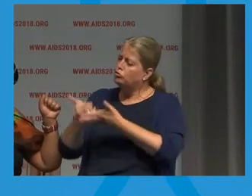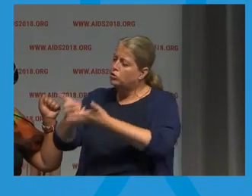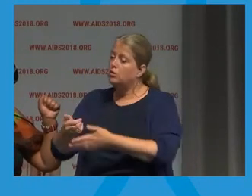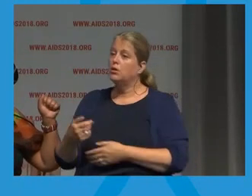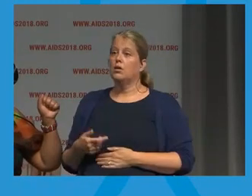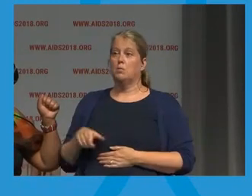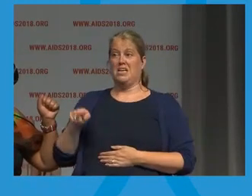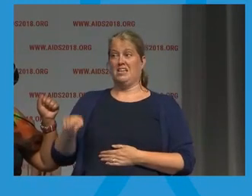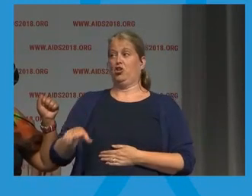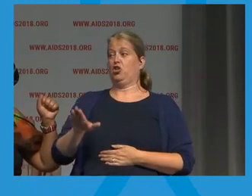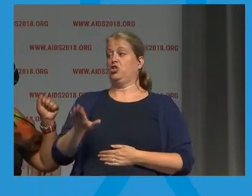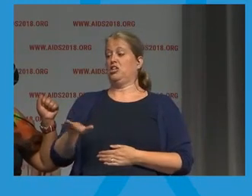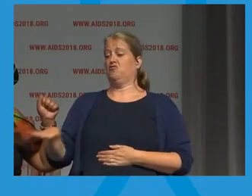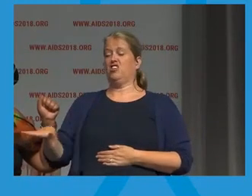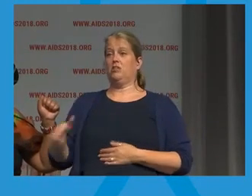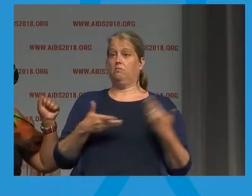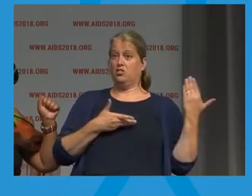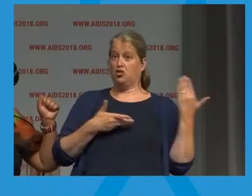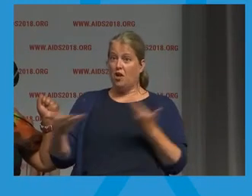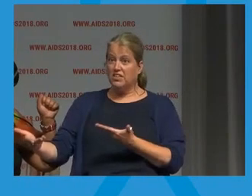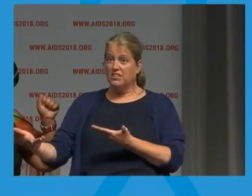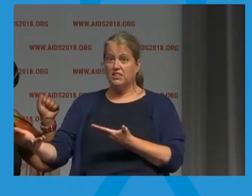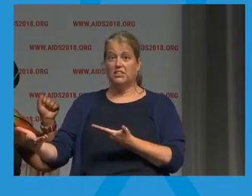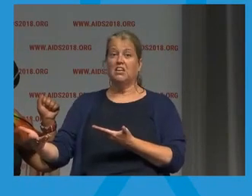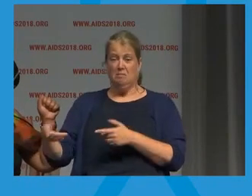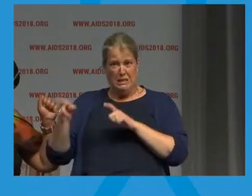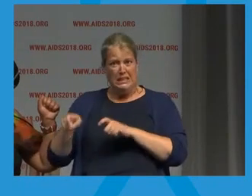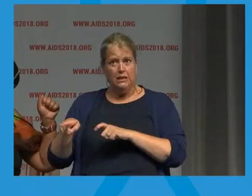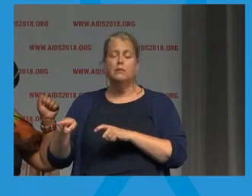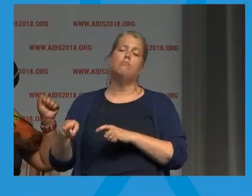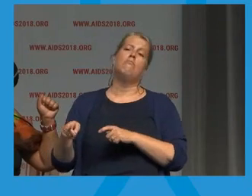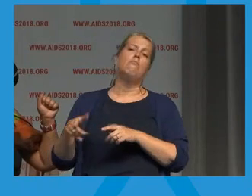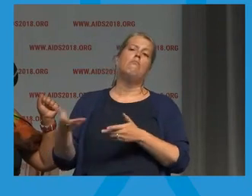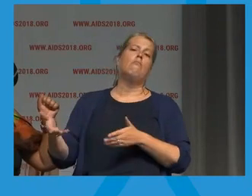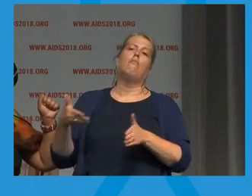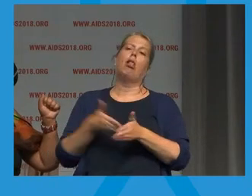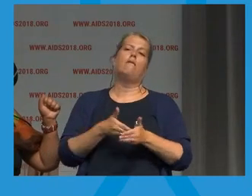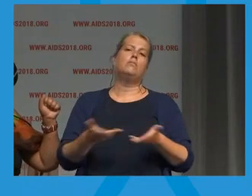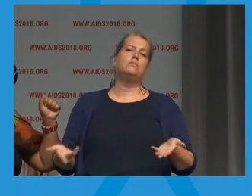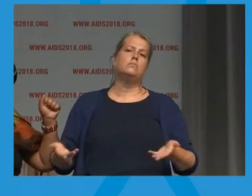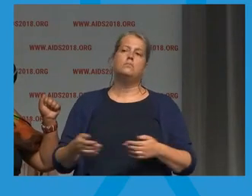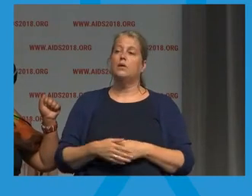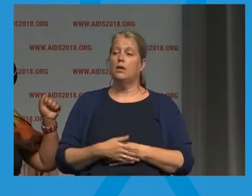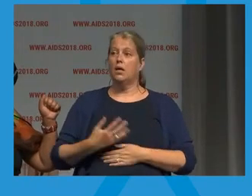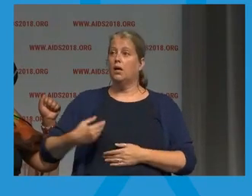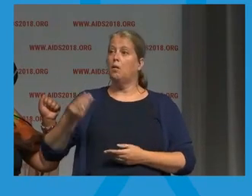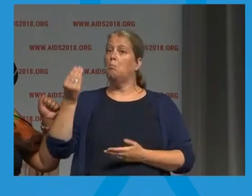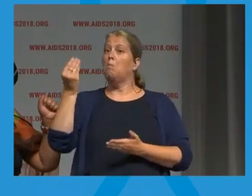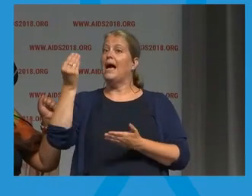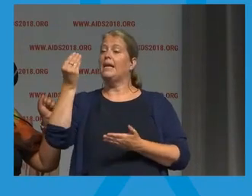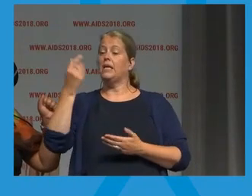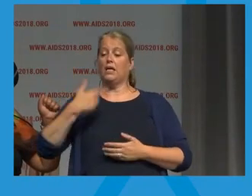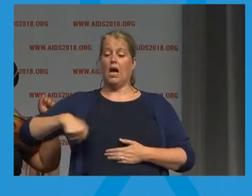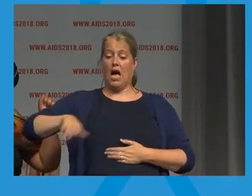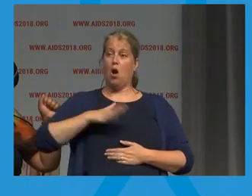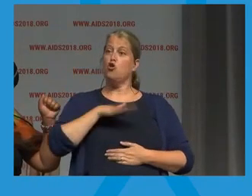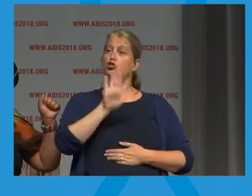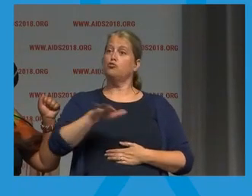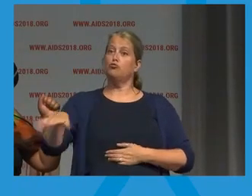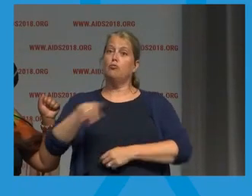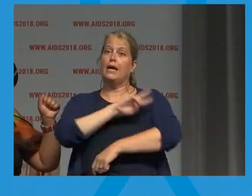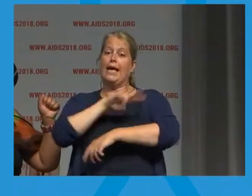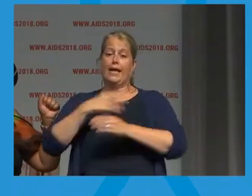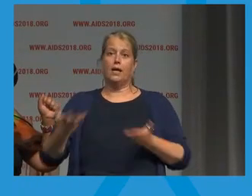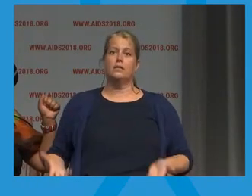anywhere near the HIV services they so desperately need. We do not have enough money to take our children to